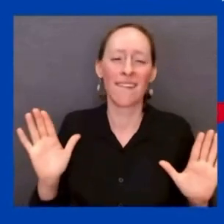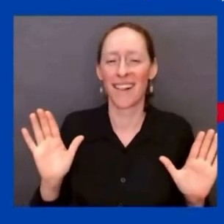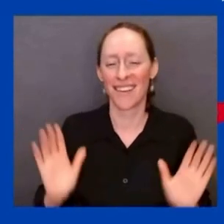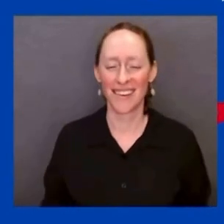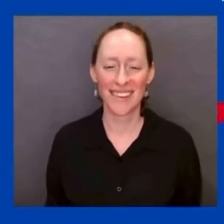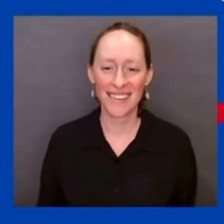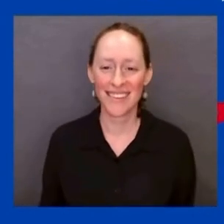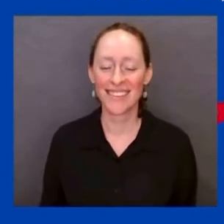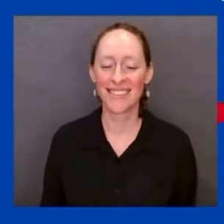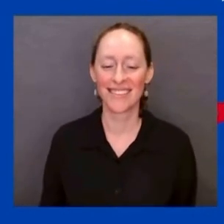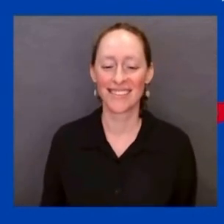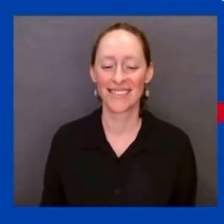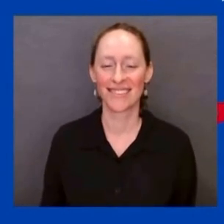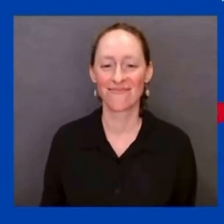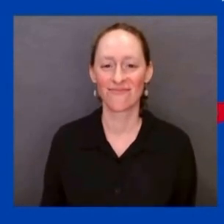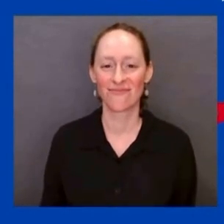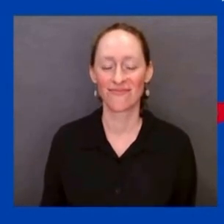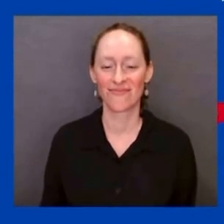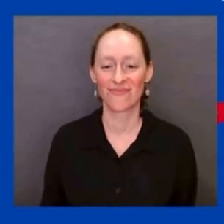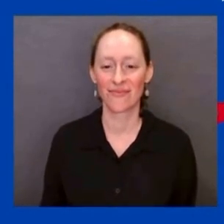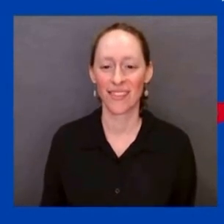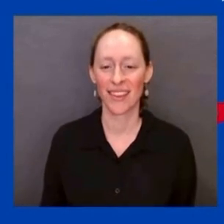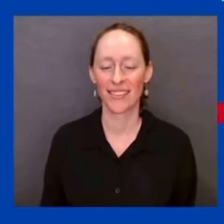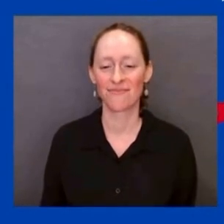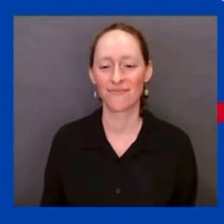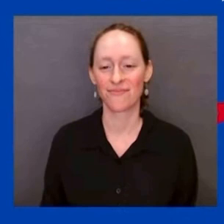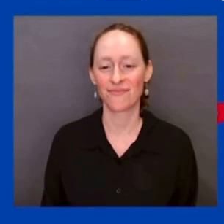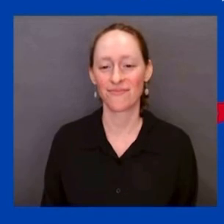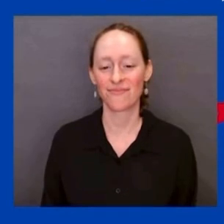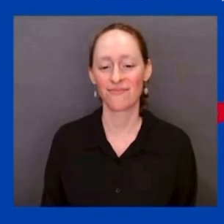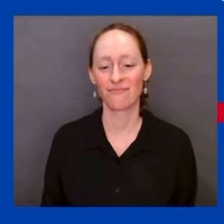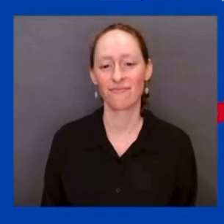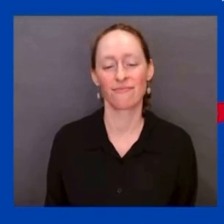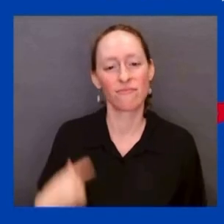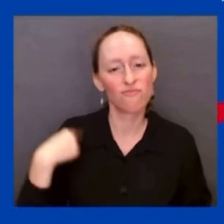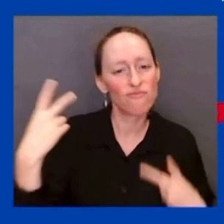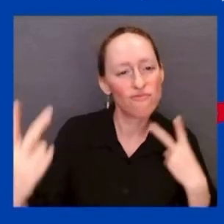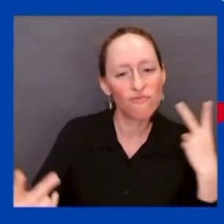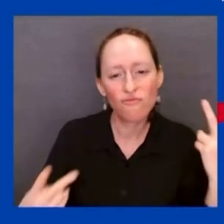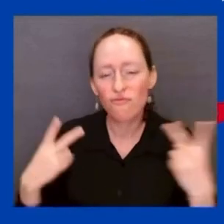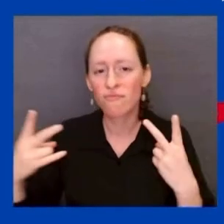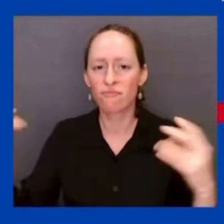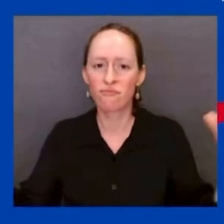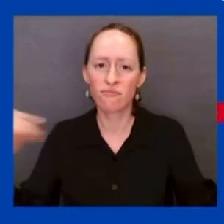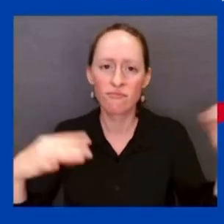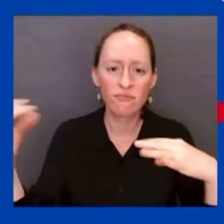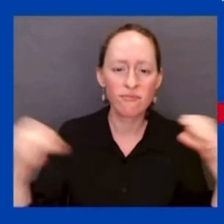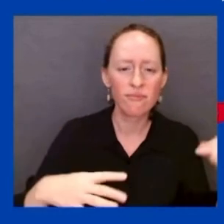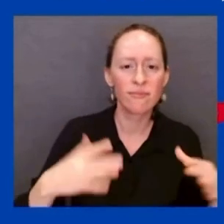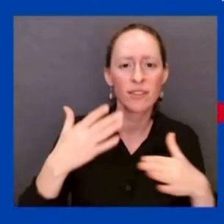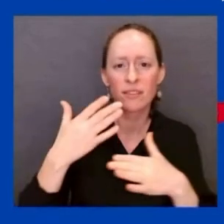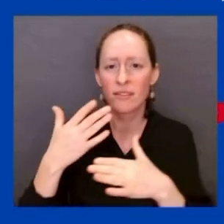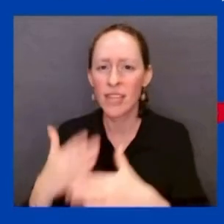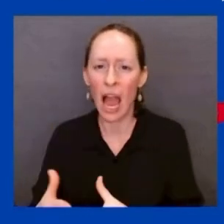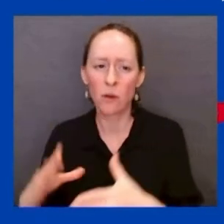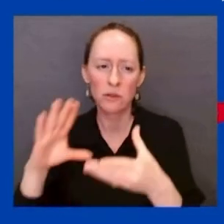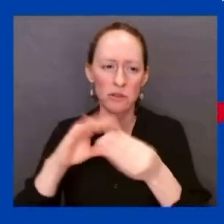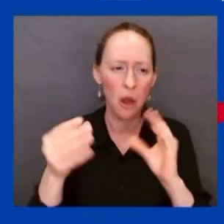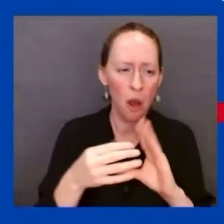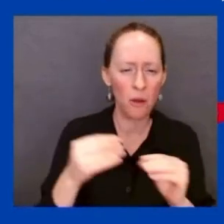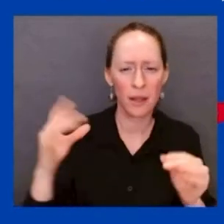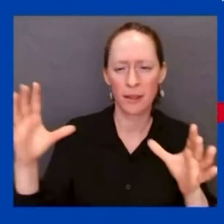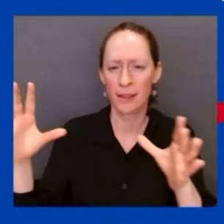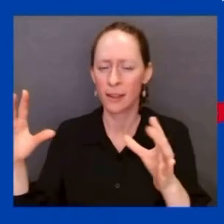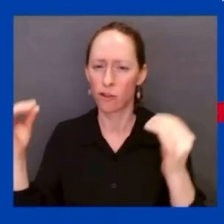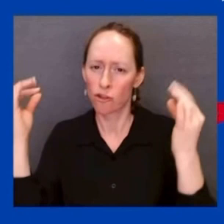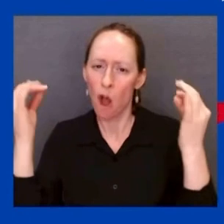the questions and comments that the educators were making, and I have to say, I think I beat them all. I've just signed my